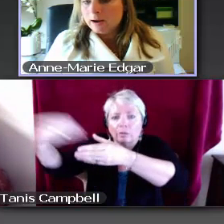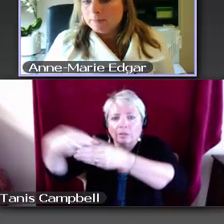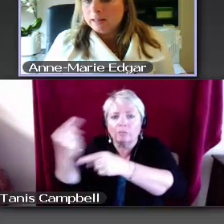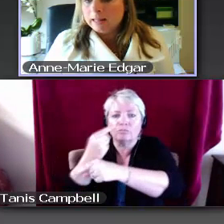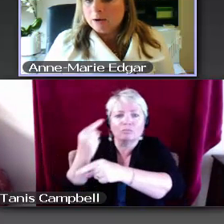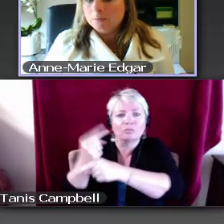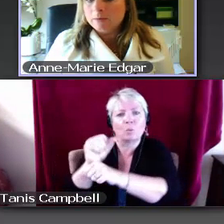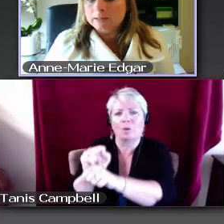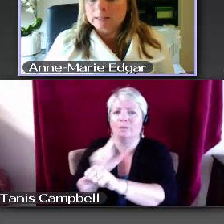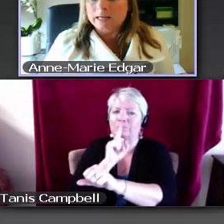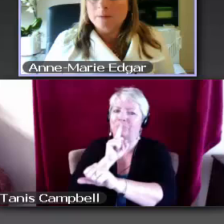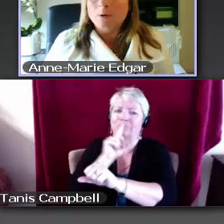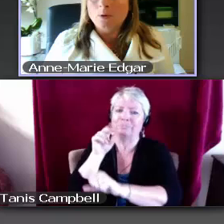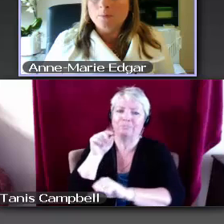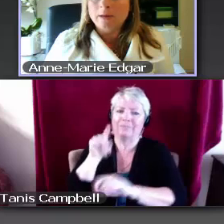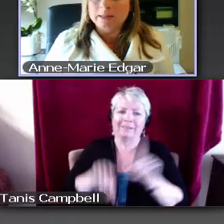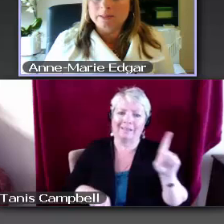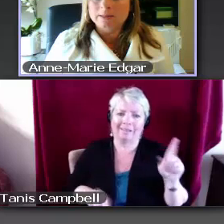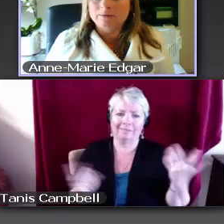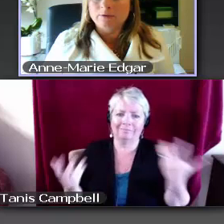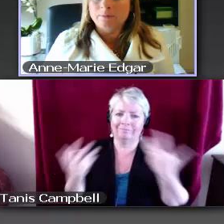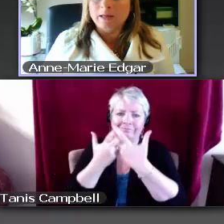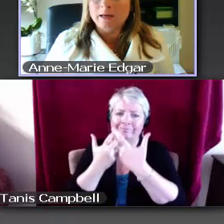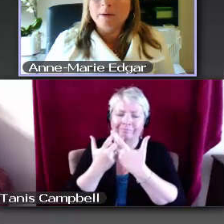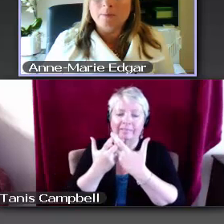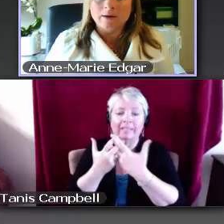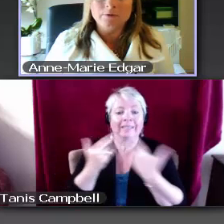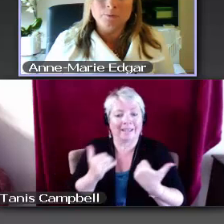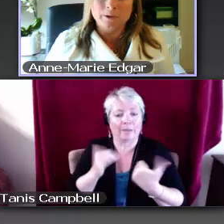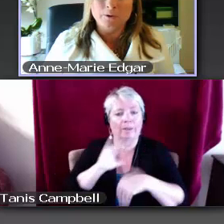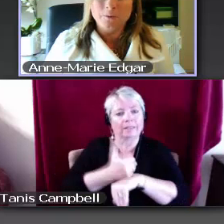This program allowed me to set up a home-based business